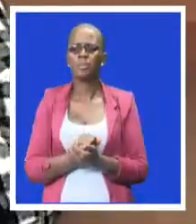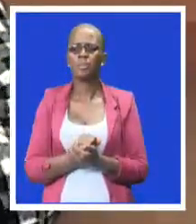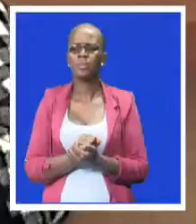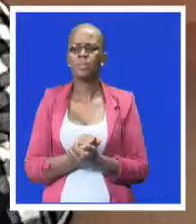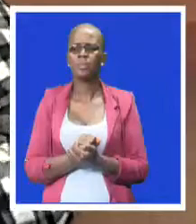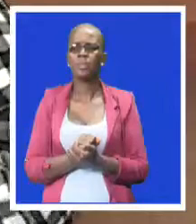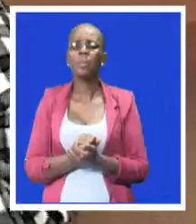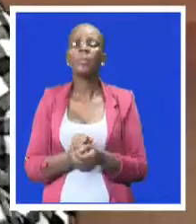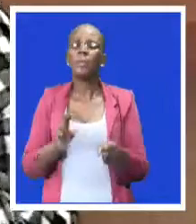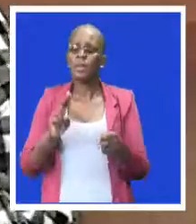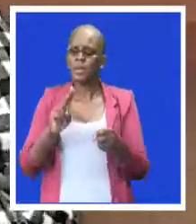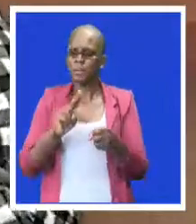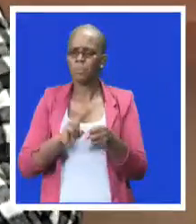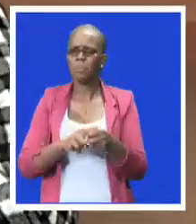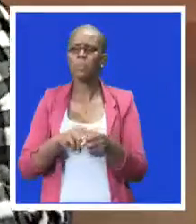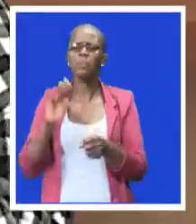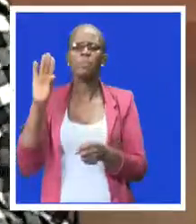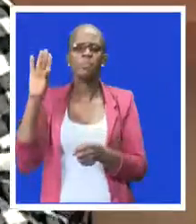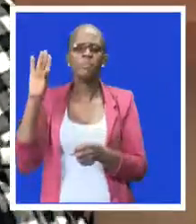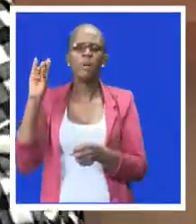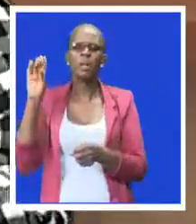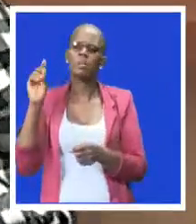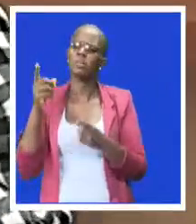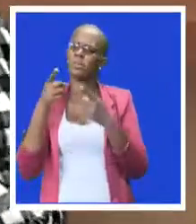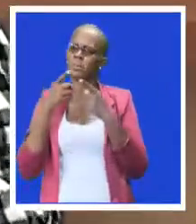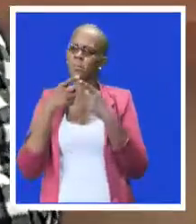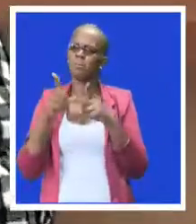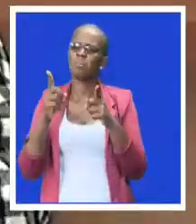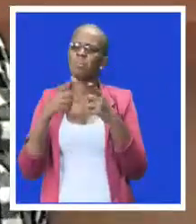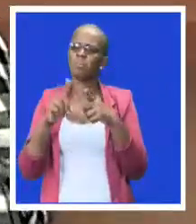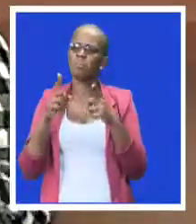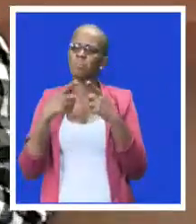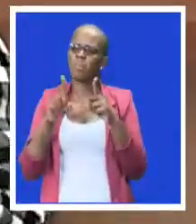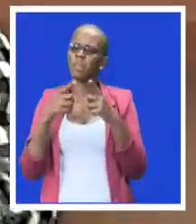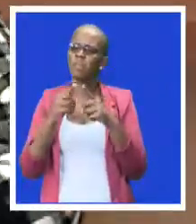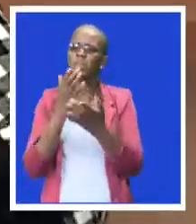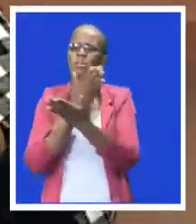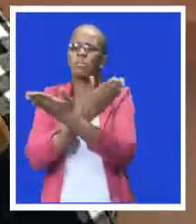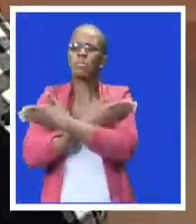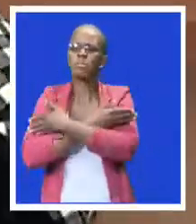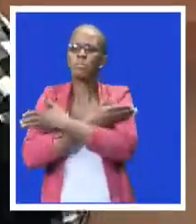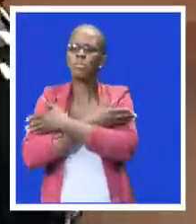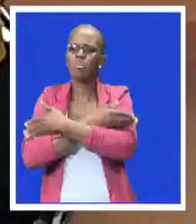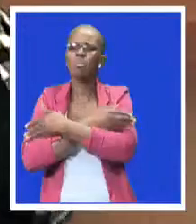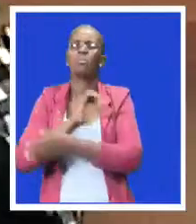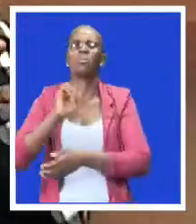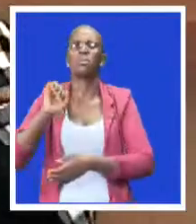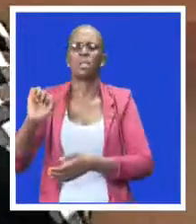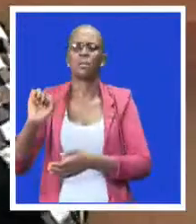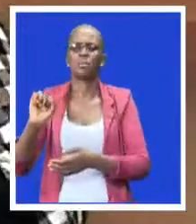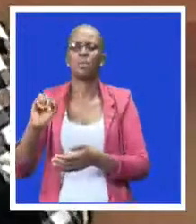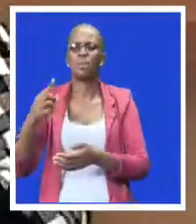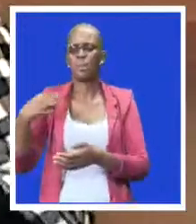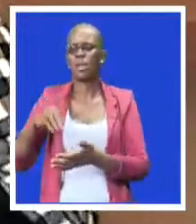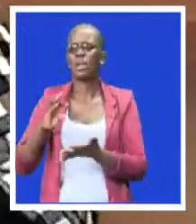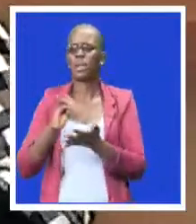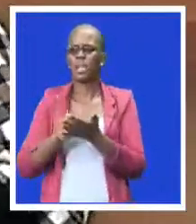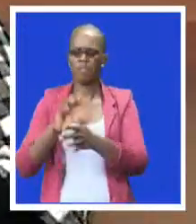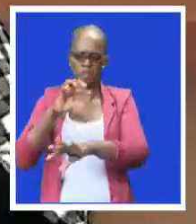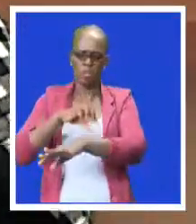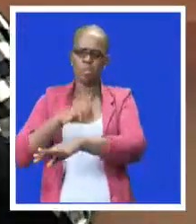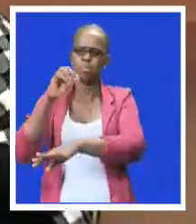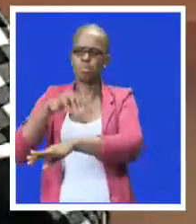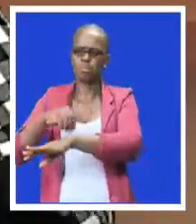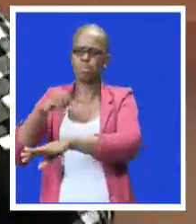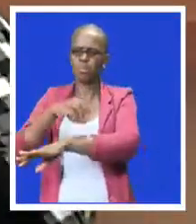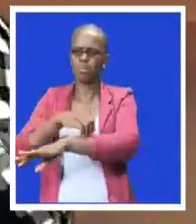different body coverings. Some animals on their bodies, they have feathers, like the what?